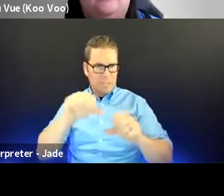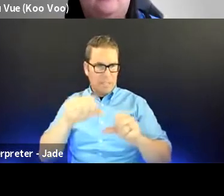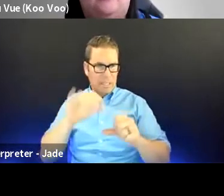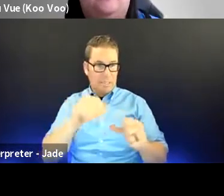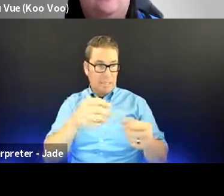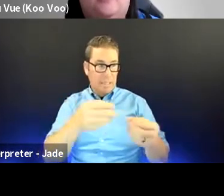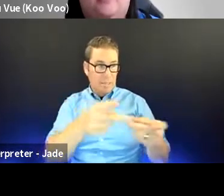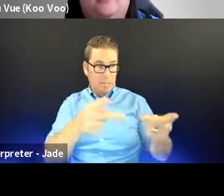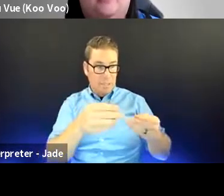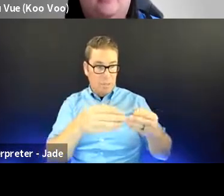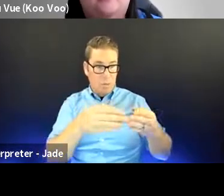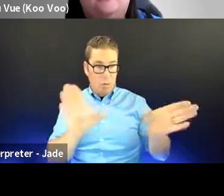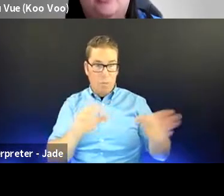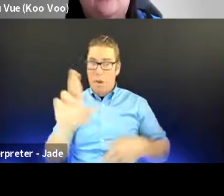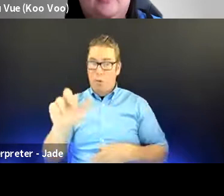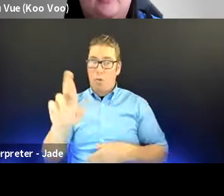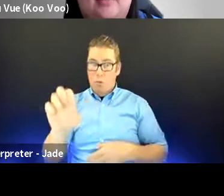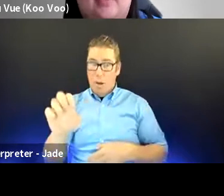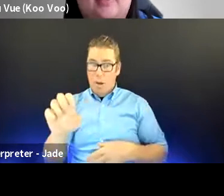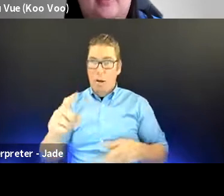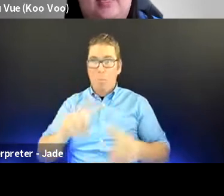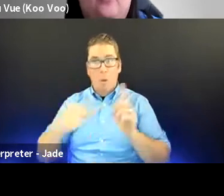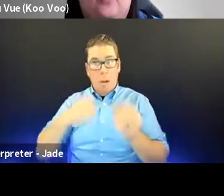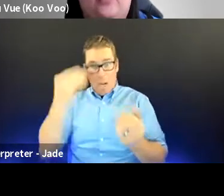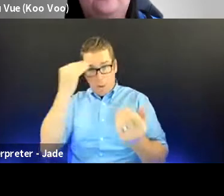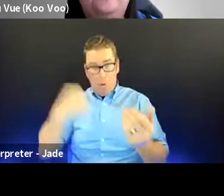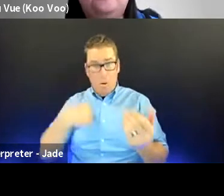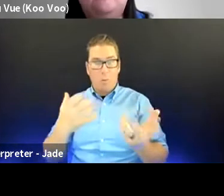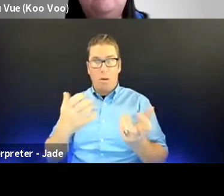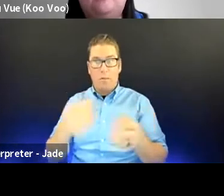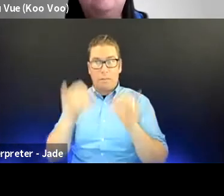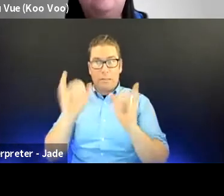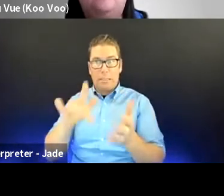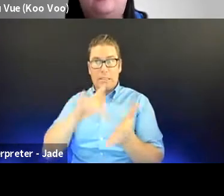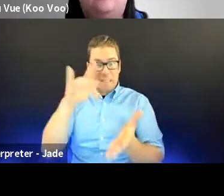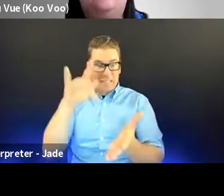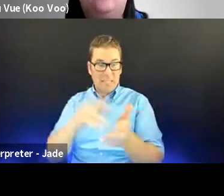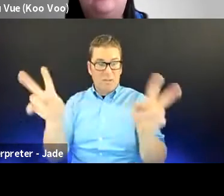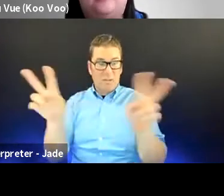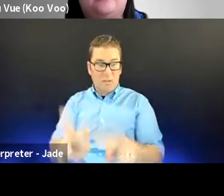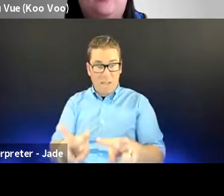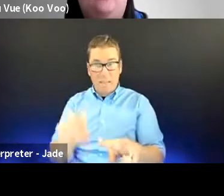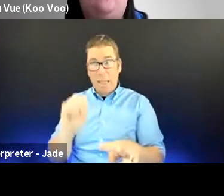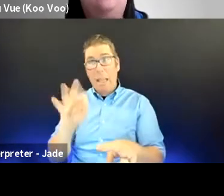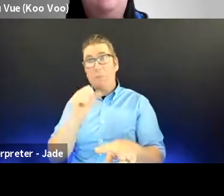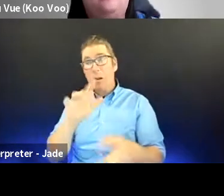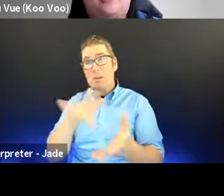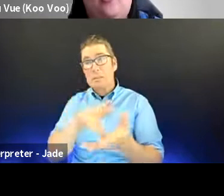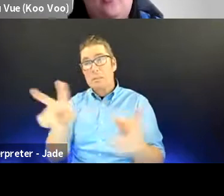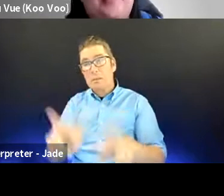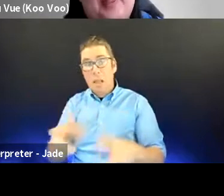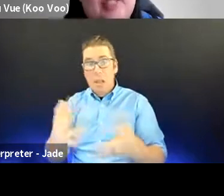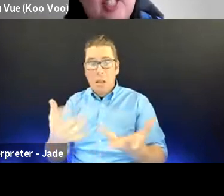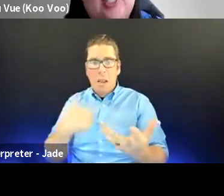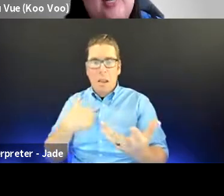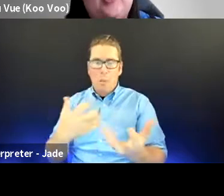specifically, if not in the Central Valley, then at least in California. And so when I got the call and they